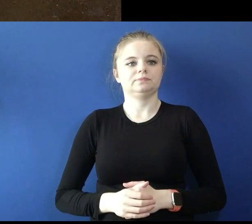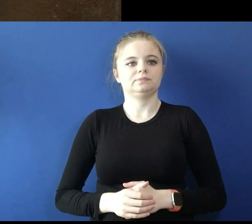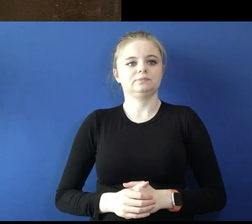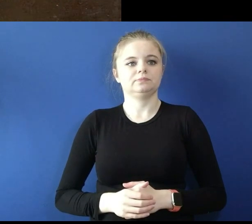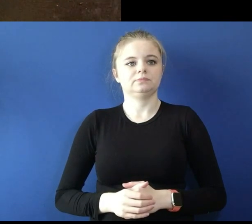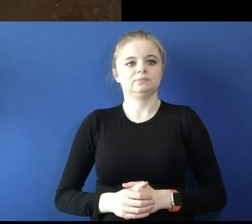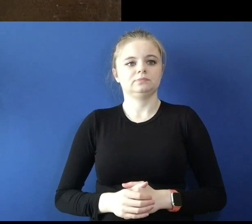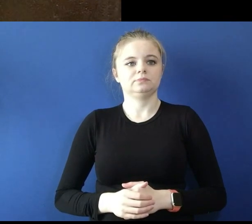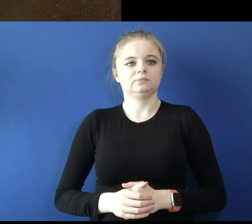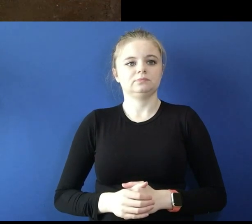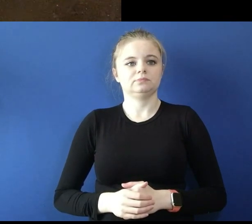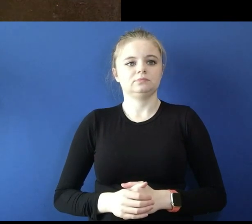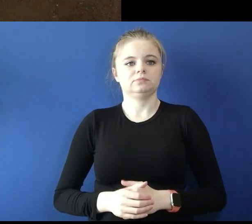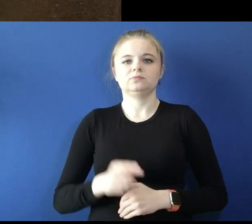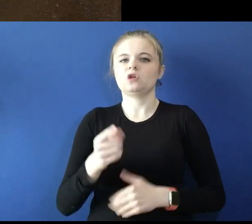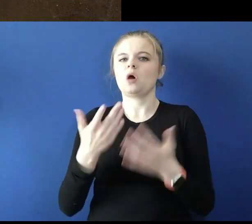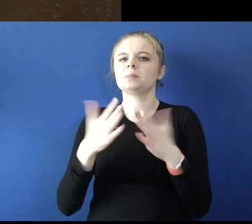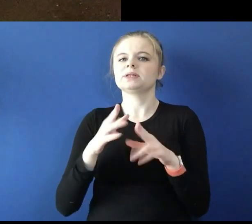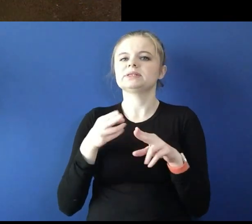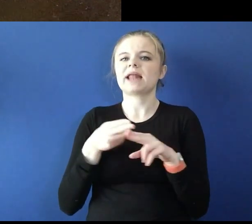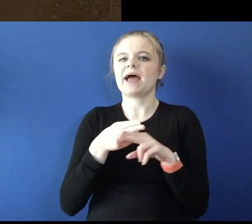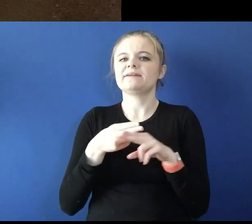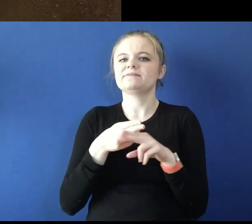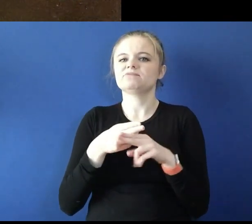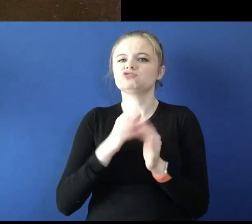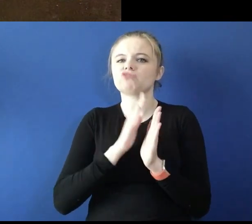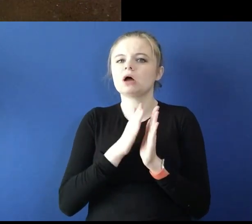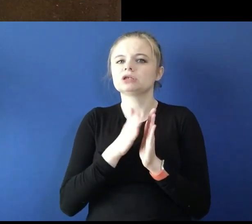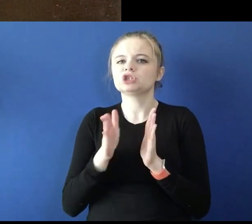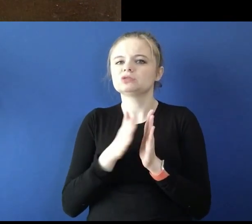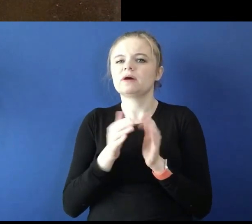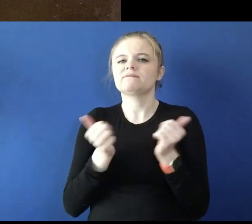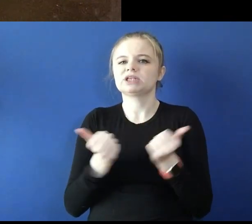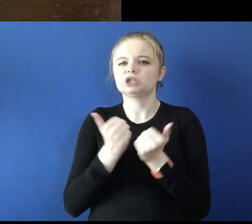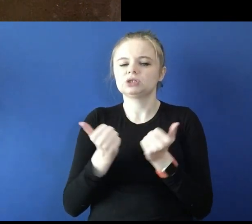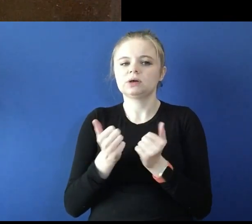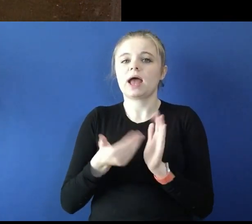which has just been crushed with a flat of a knife.